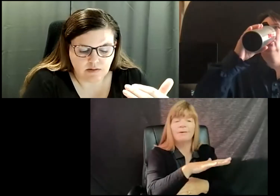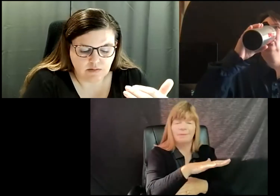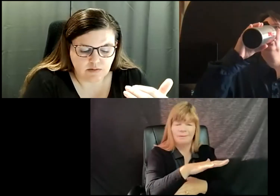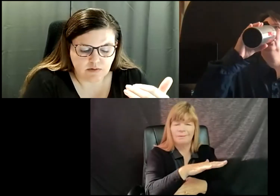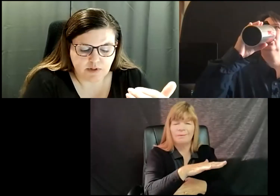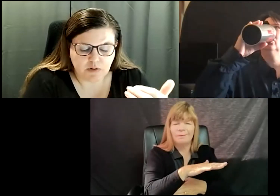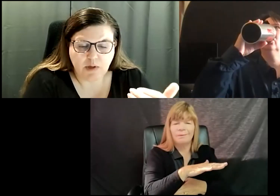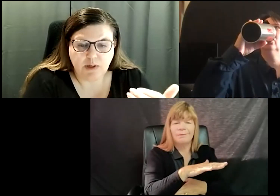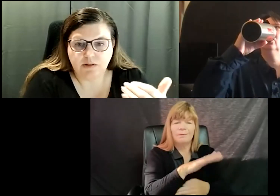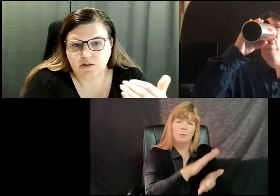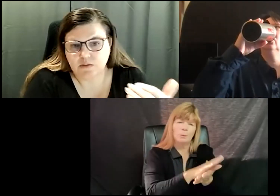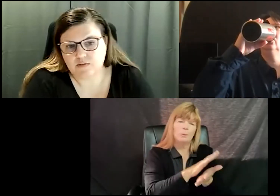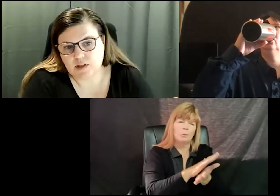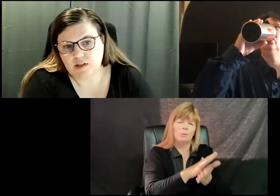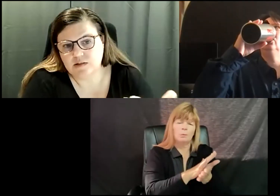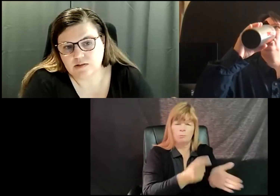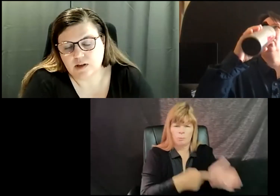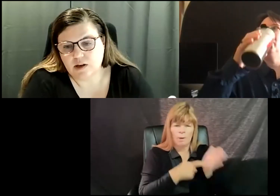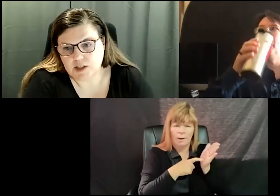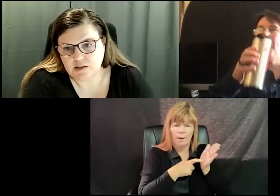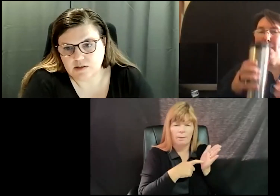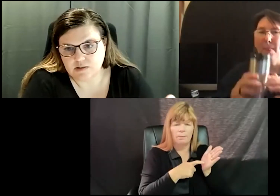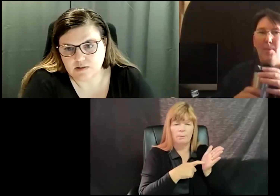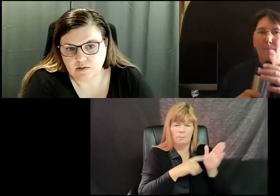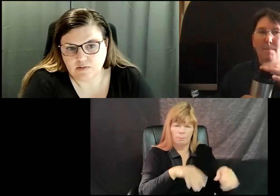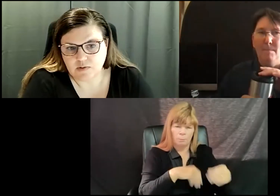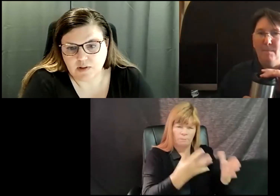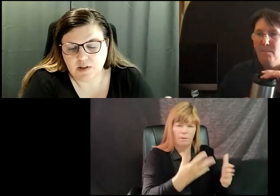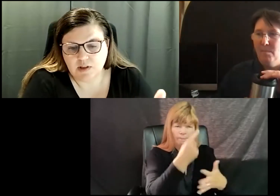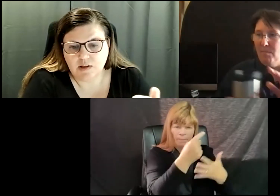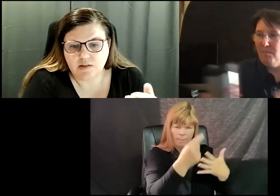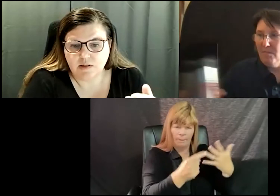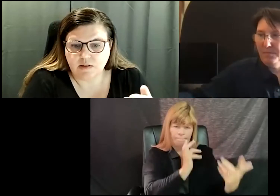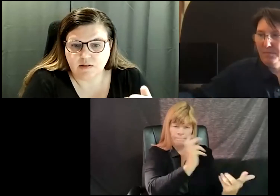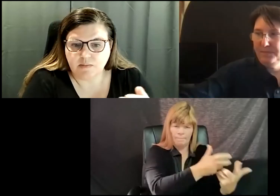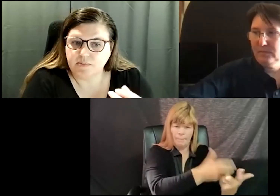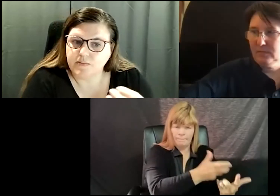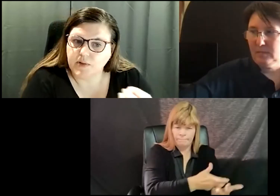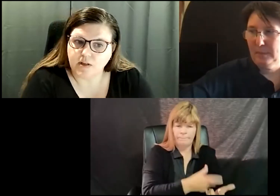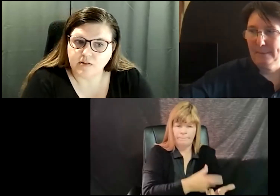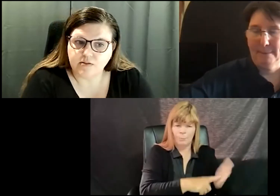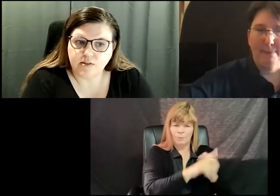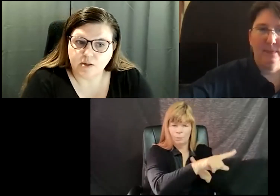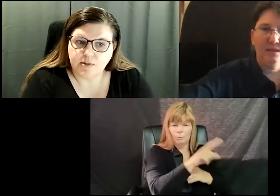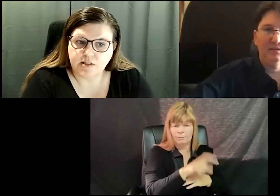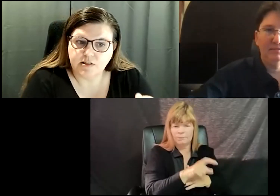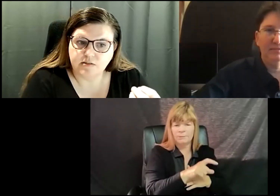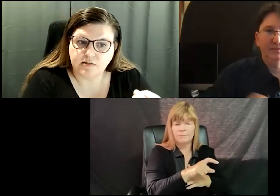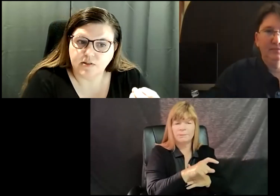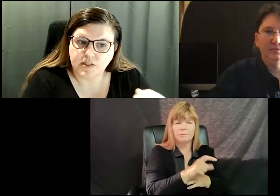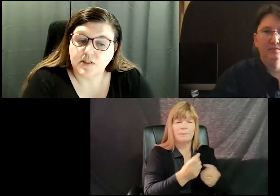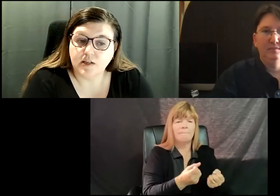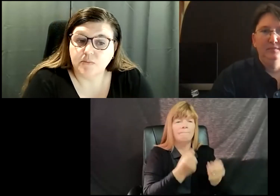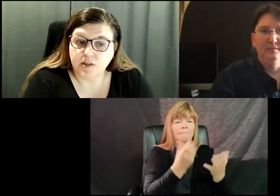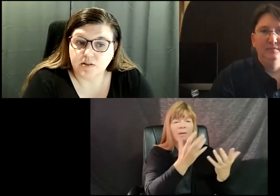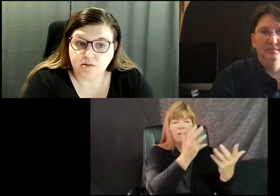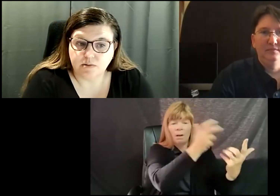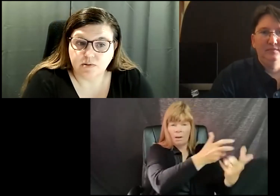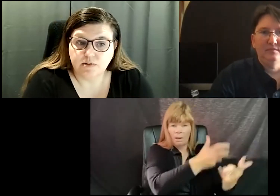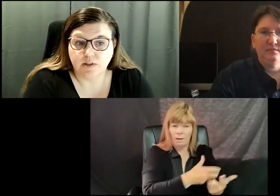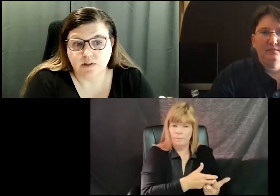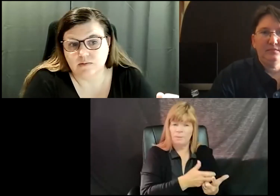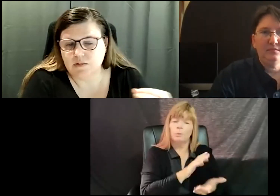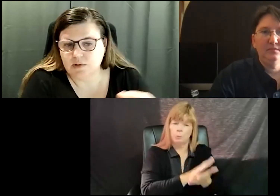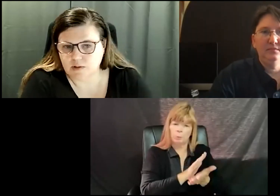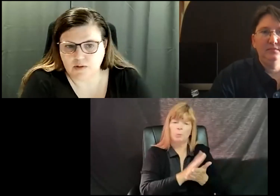and the schools are required to provide those accommodations and so forth. A lot of those accommodations are initiated by the